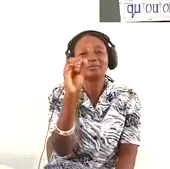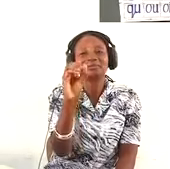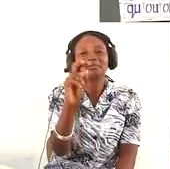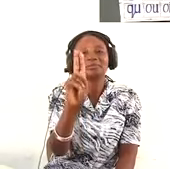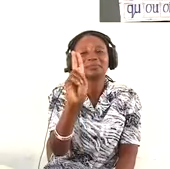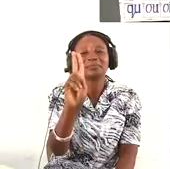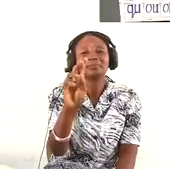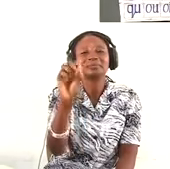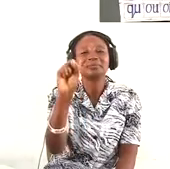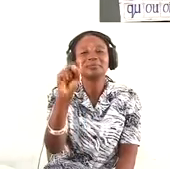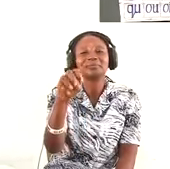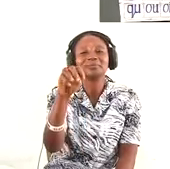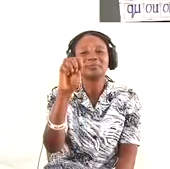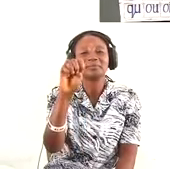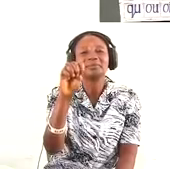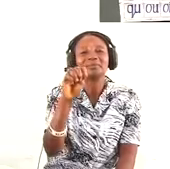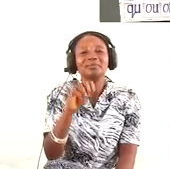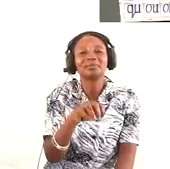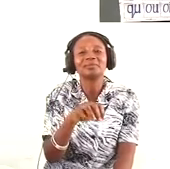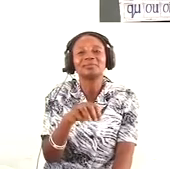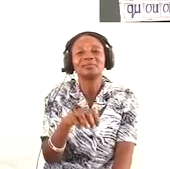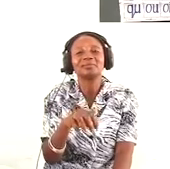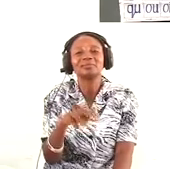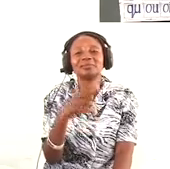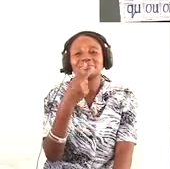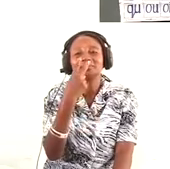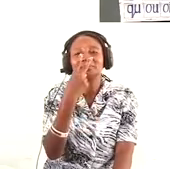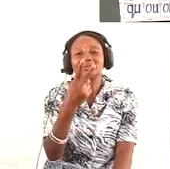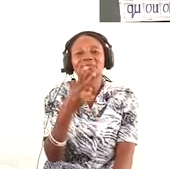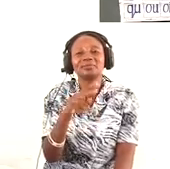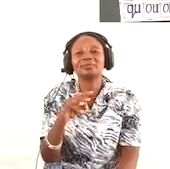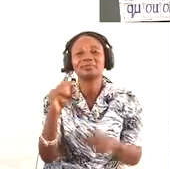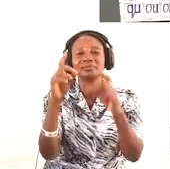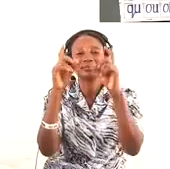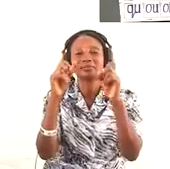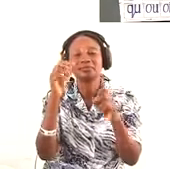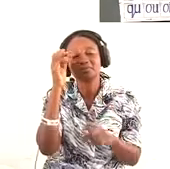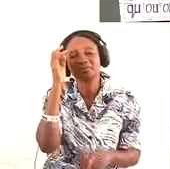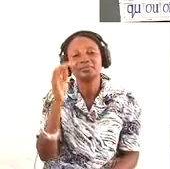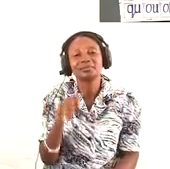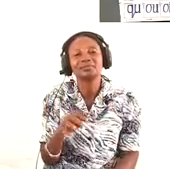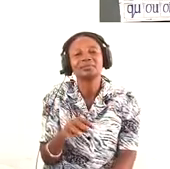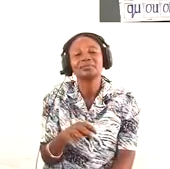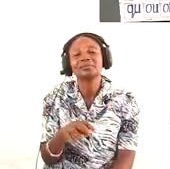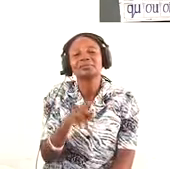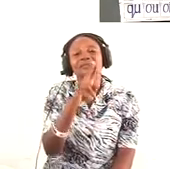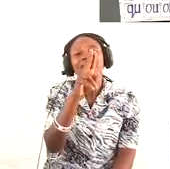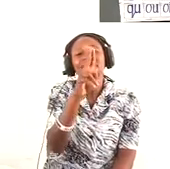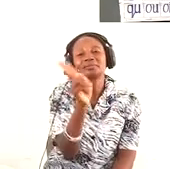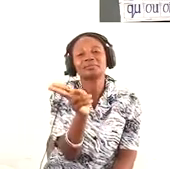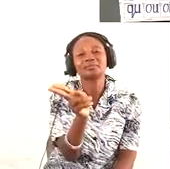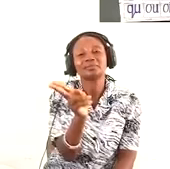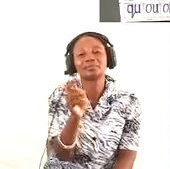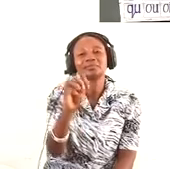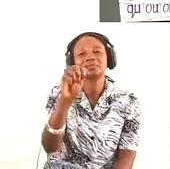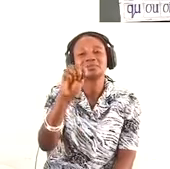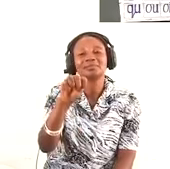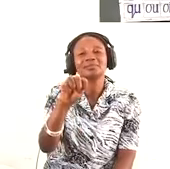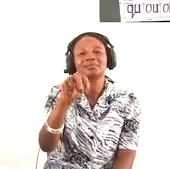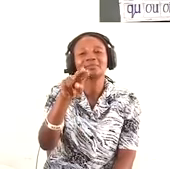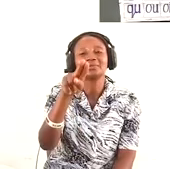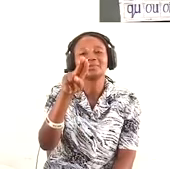House. There we go. Let's look at this other picture. This what? Hen.